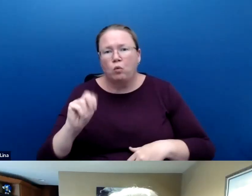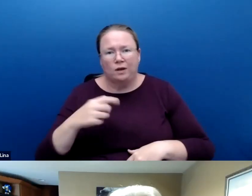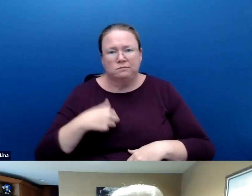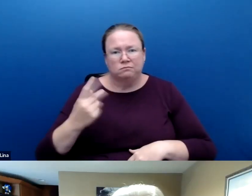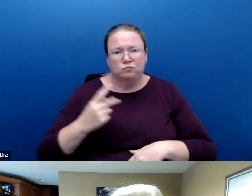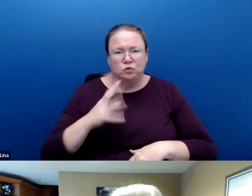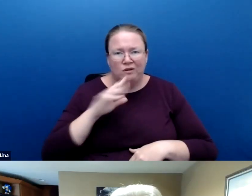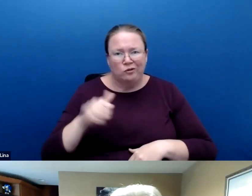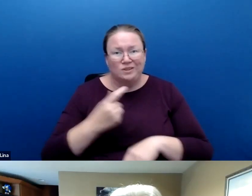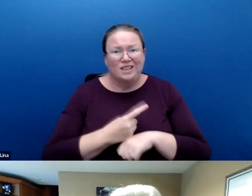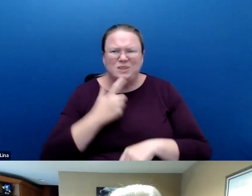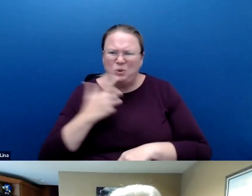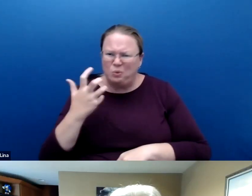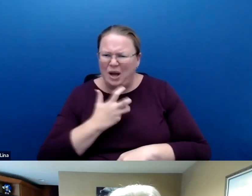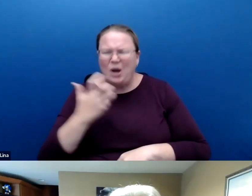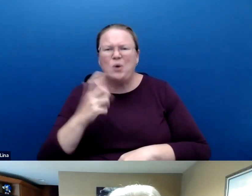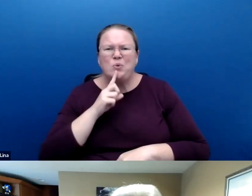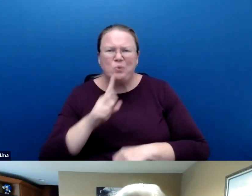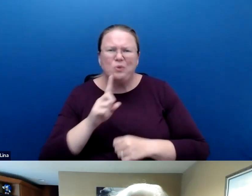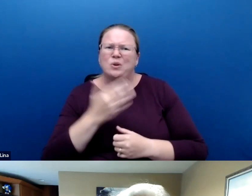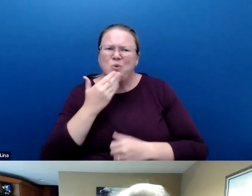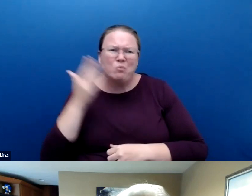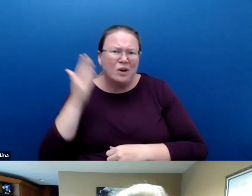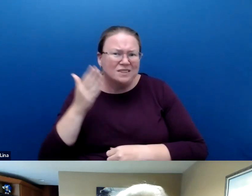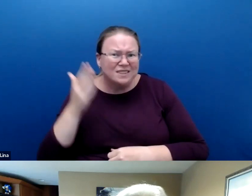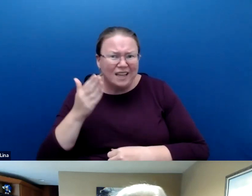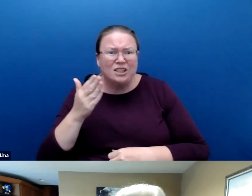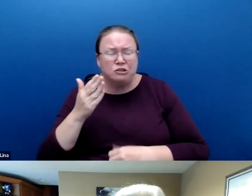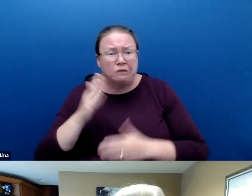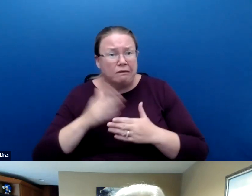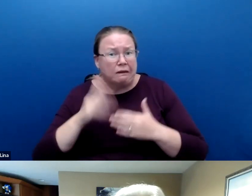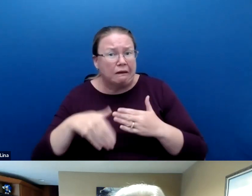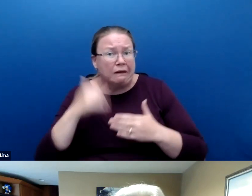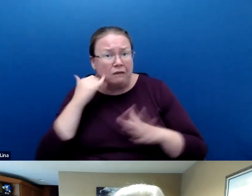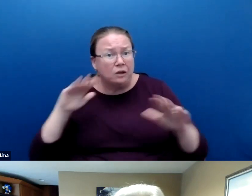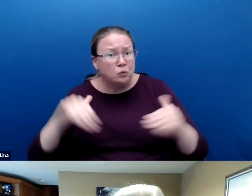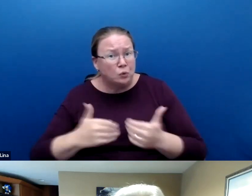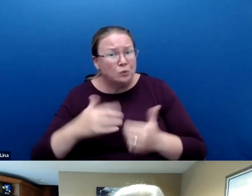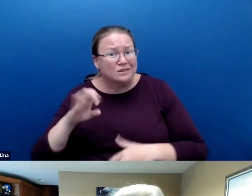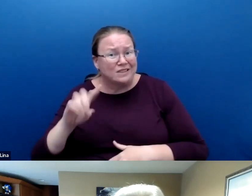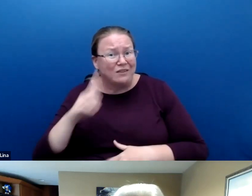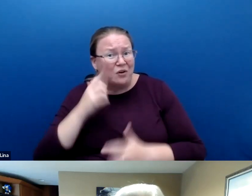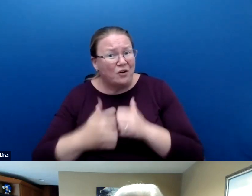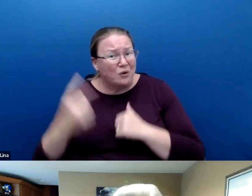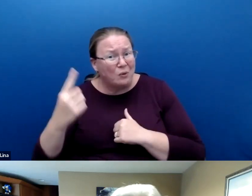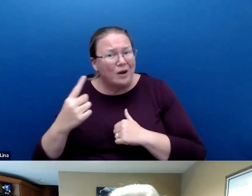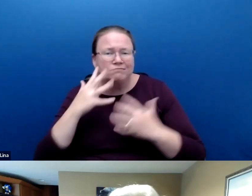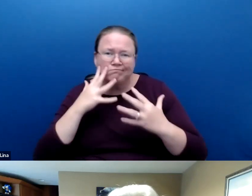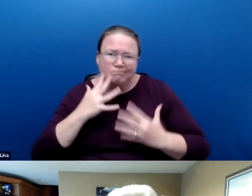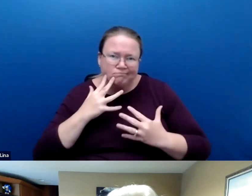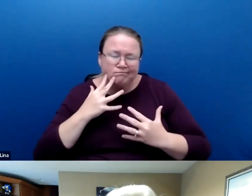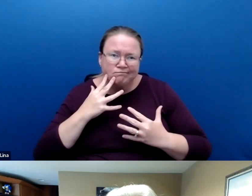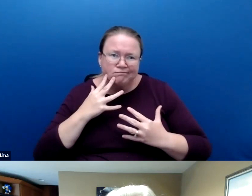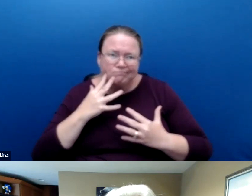talking the other day and we said, wow, this would be a really great presentation, Ron, at the end, if we could introduce David to everybody. But